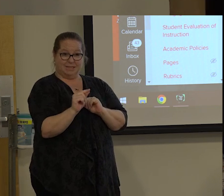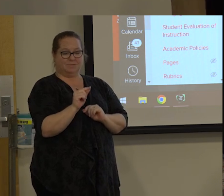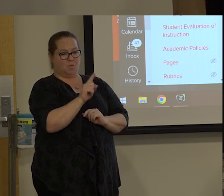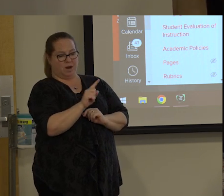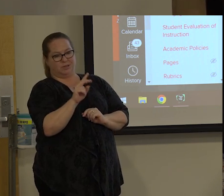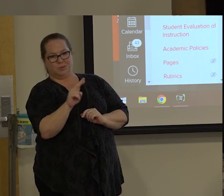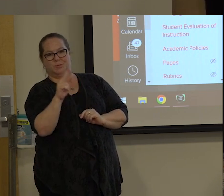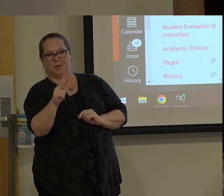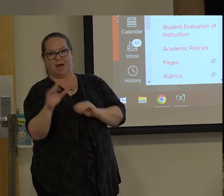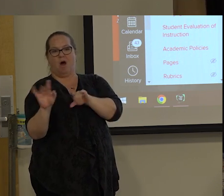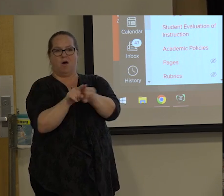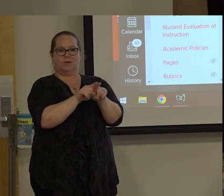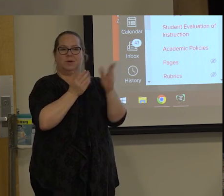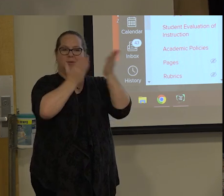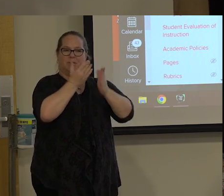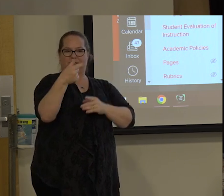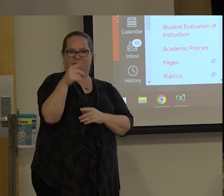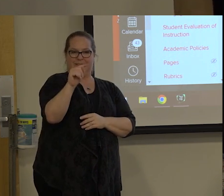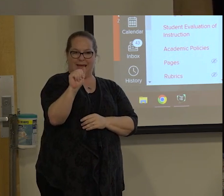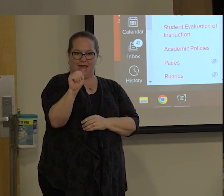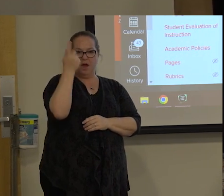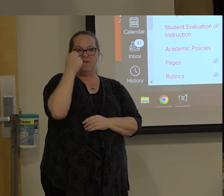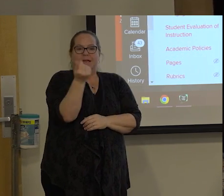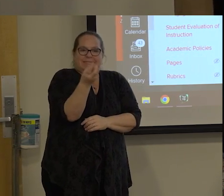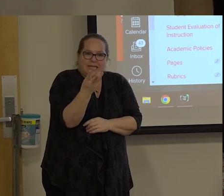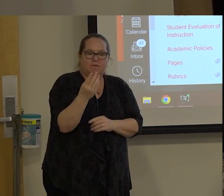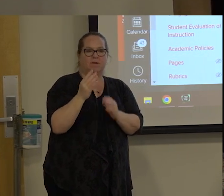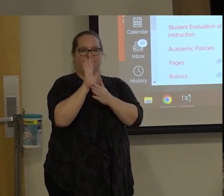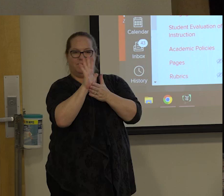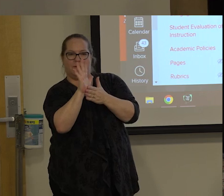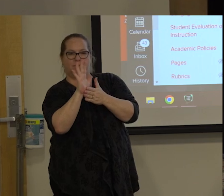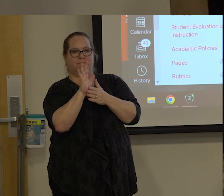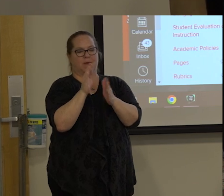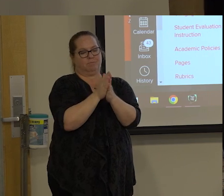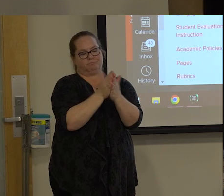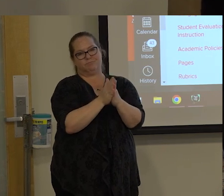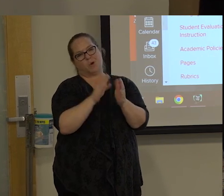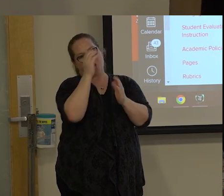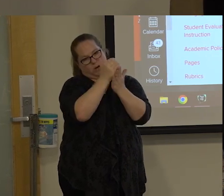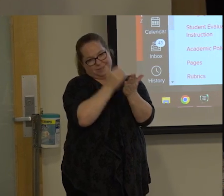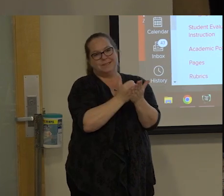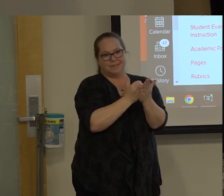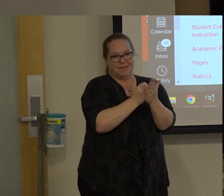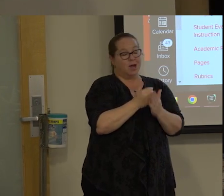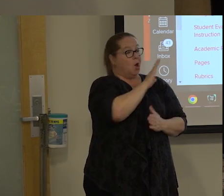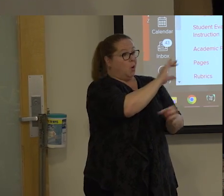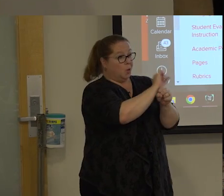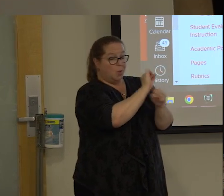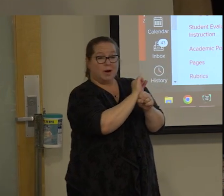courses and serving as a GTA for several Italian film and literature courses. In her work as an instructional